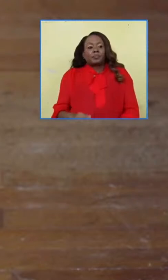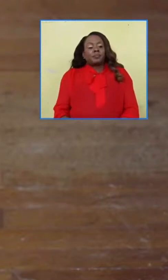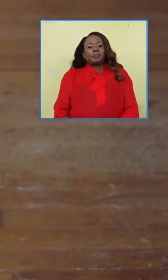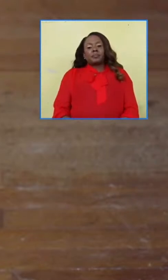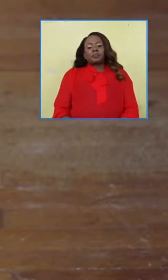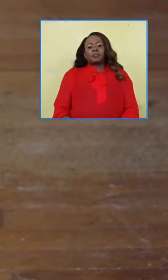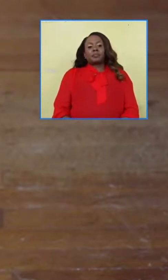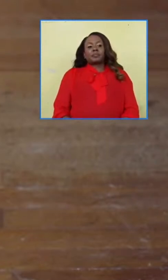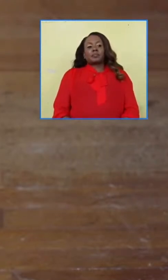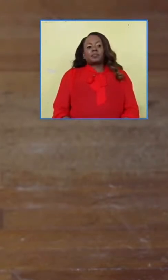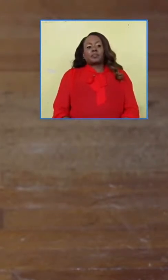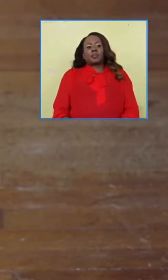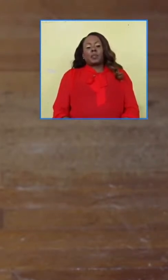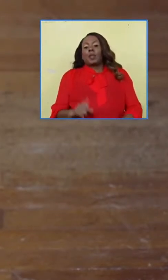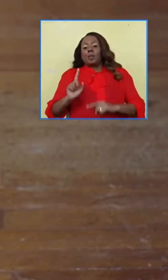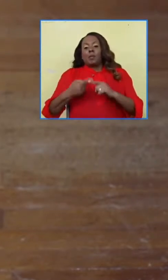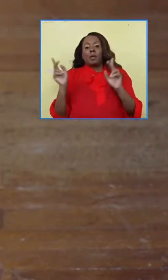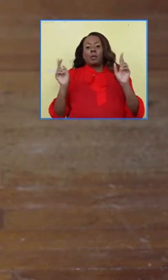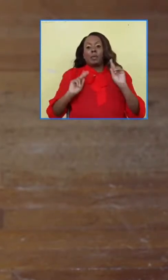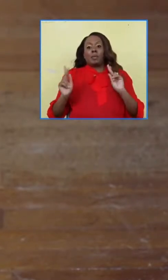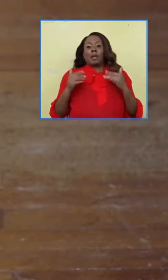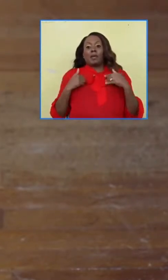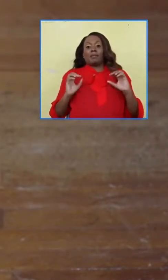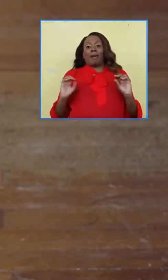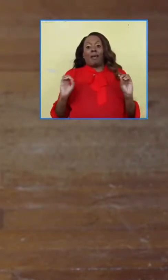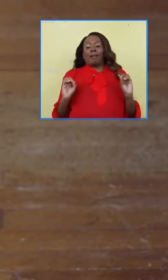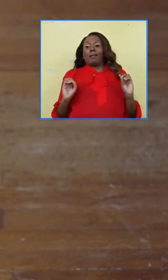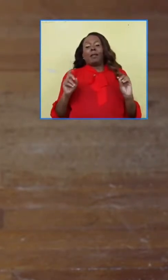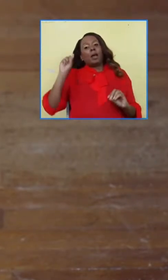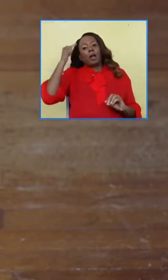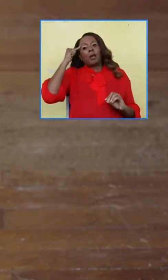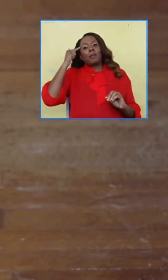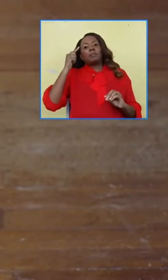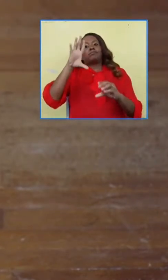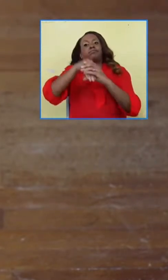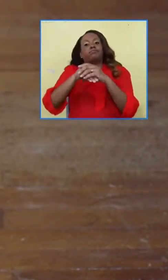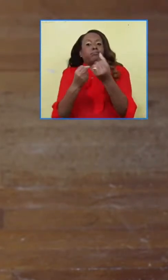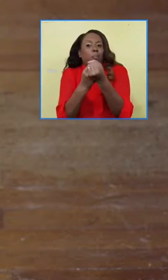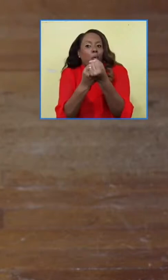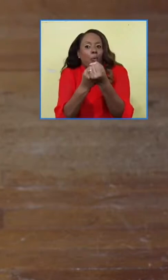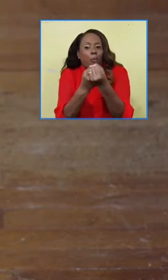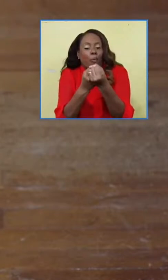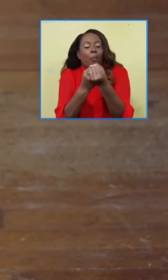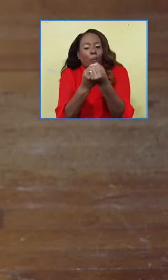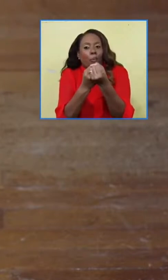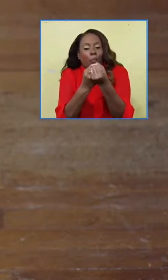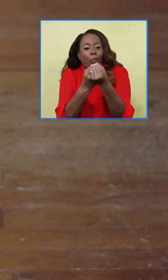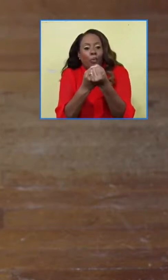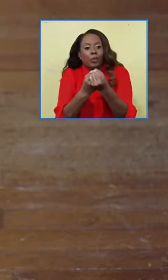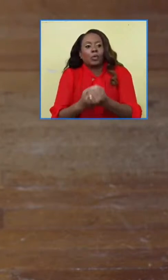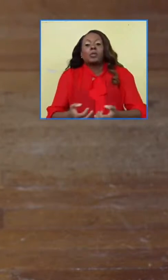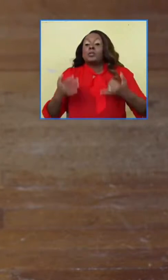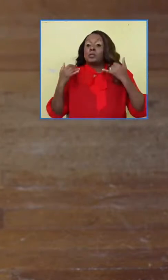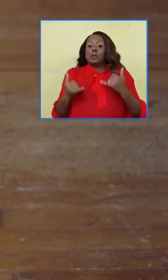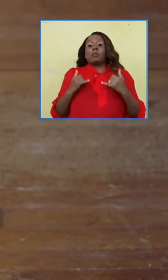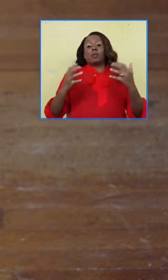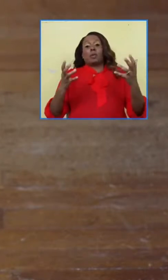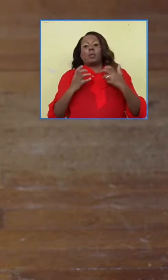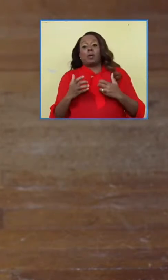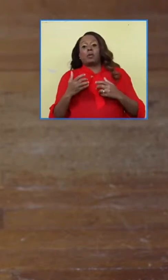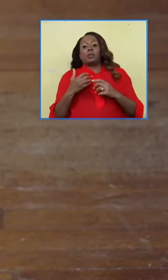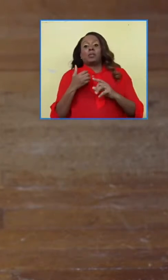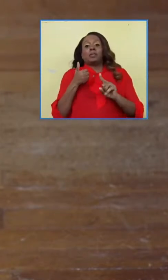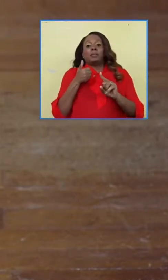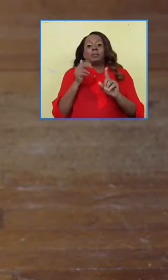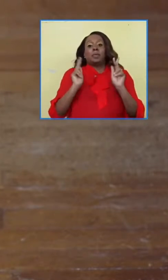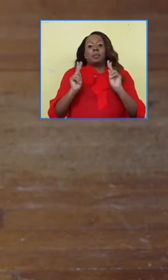in when people are left without. And so one of the goals certainly will be to have these self-employed people start contributing and